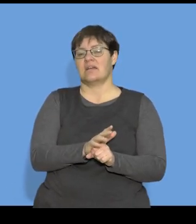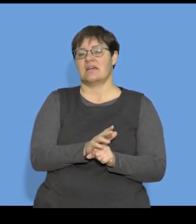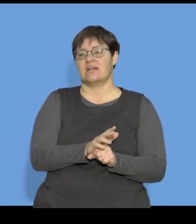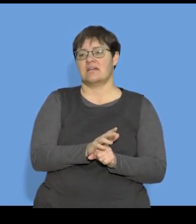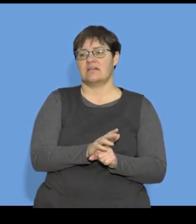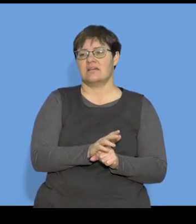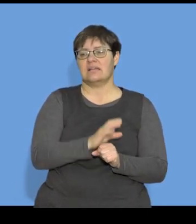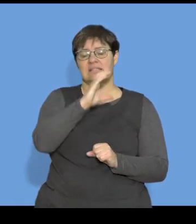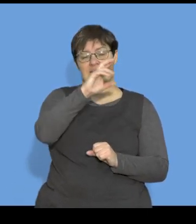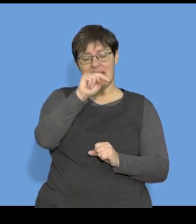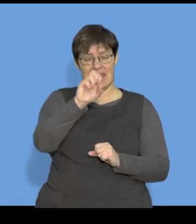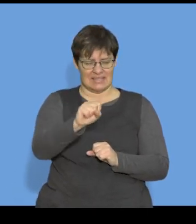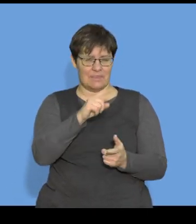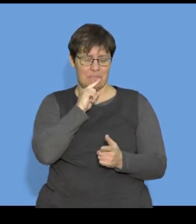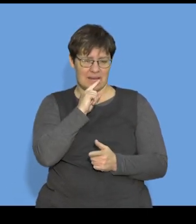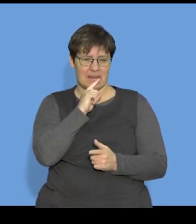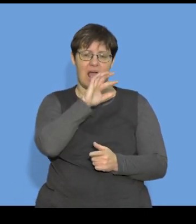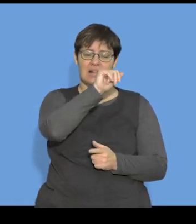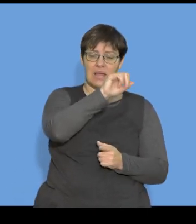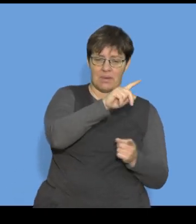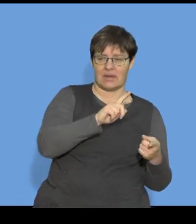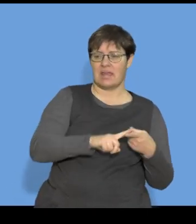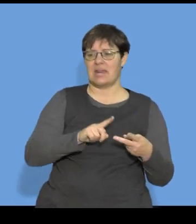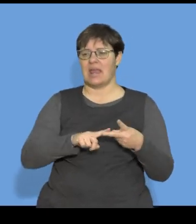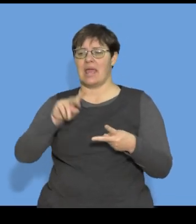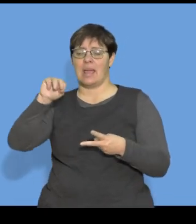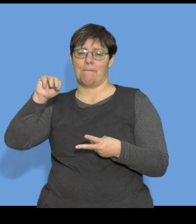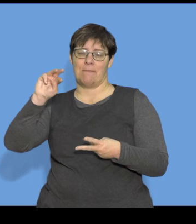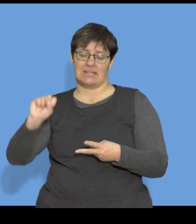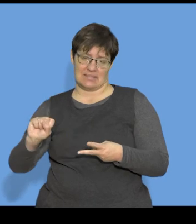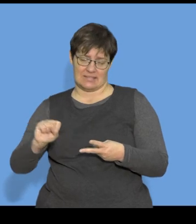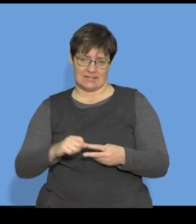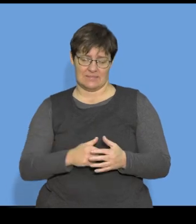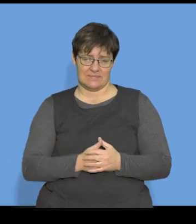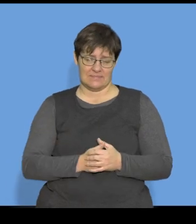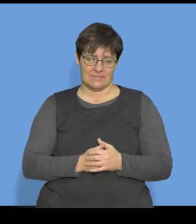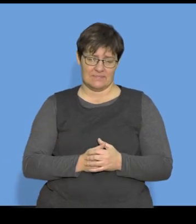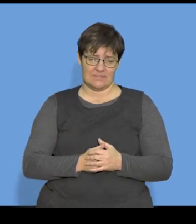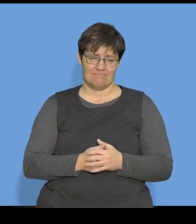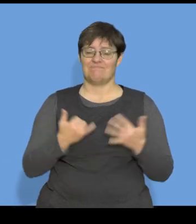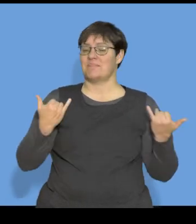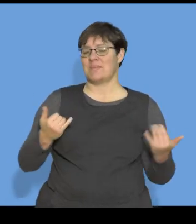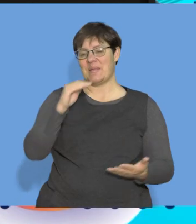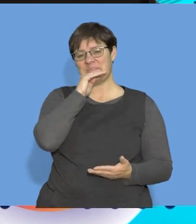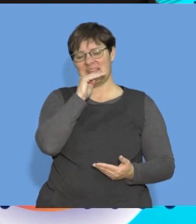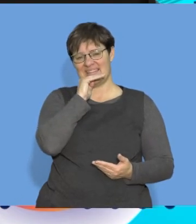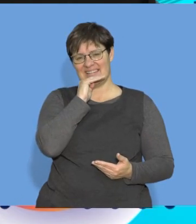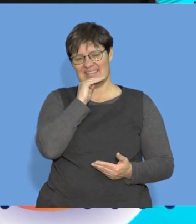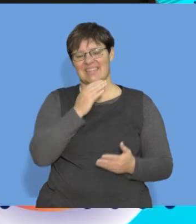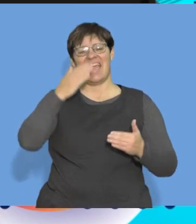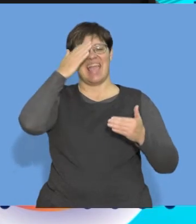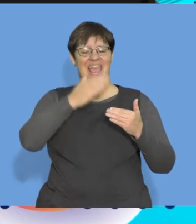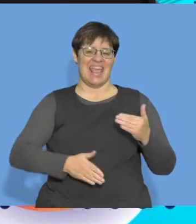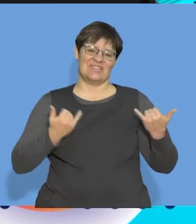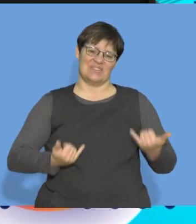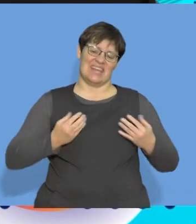the nervous system, which is the Alzheimer's disease and the multiple sclerosis. This brings